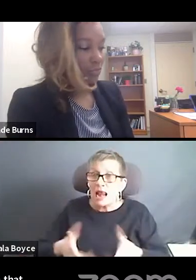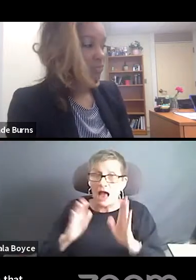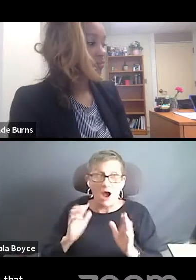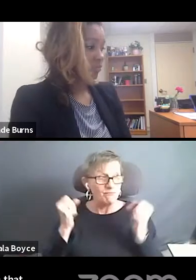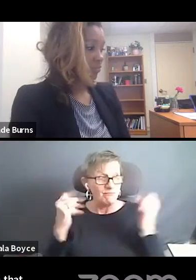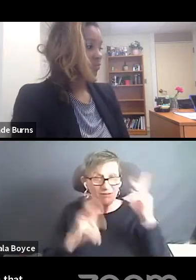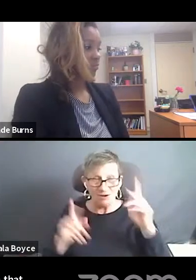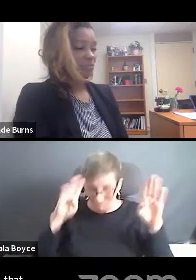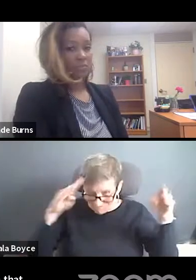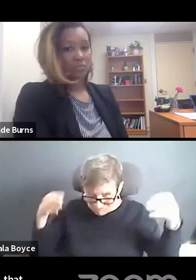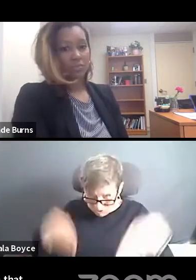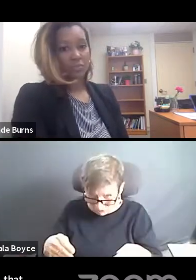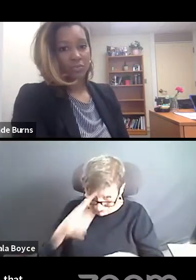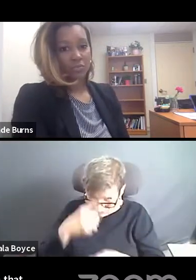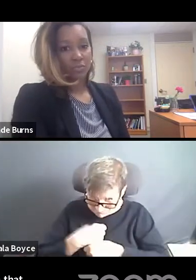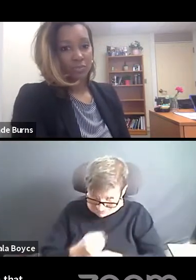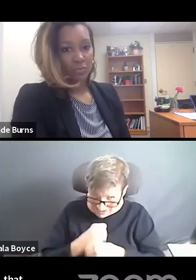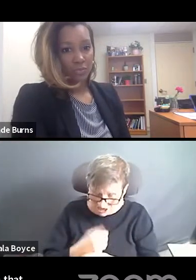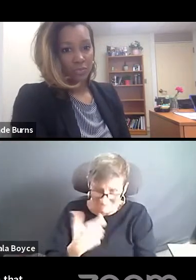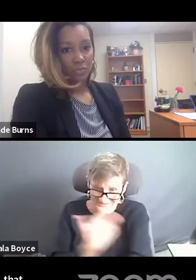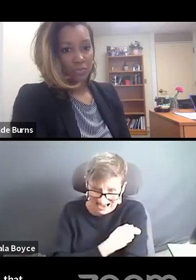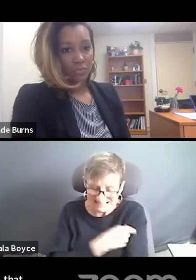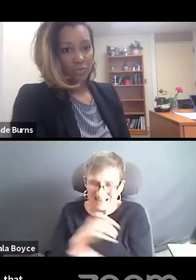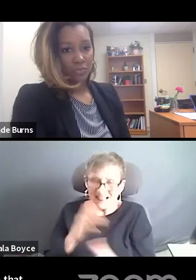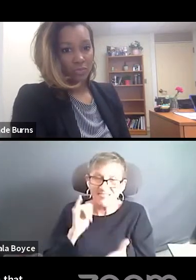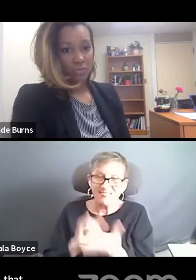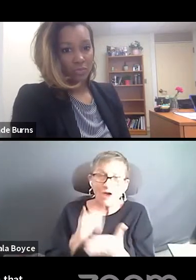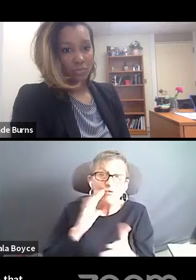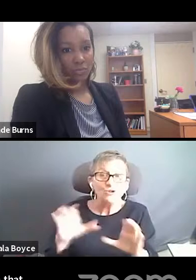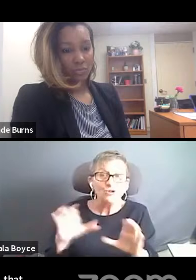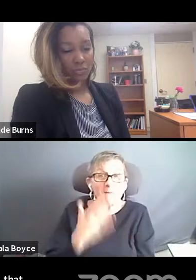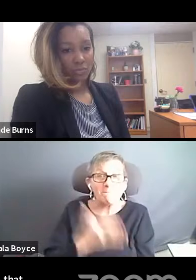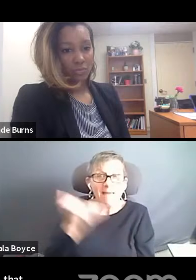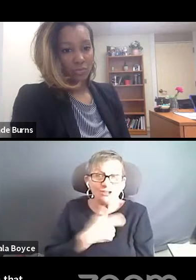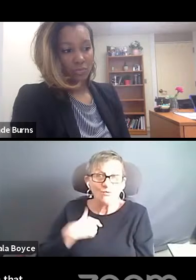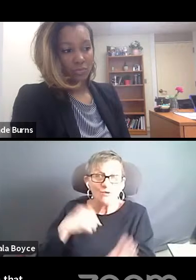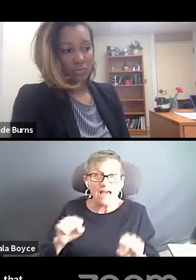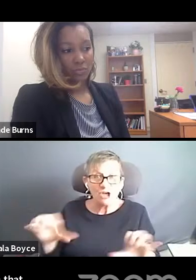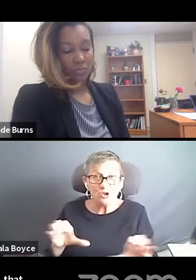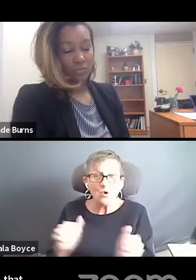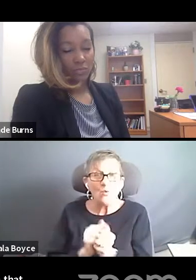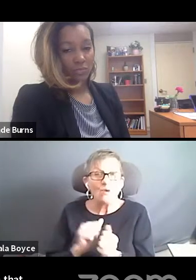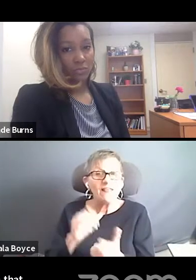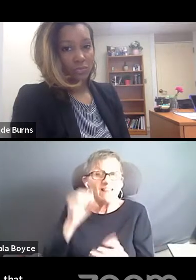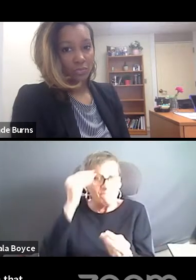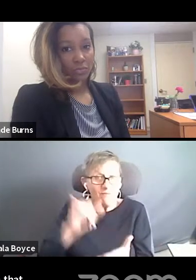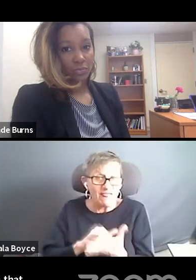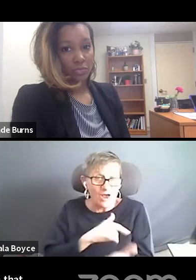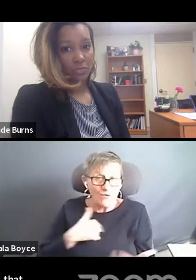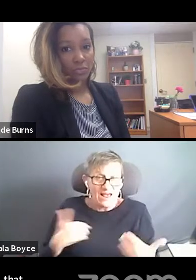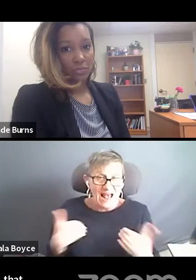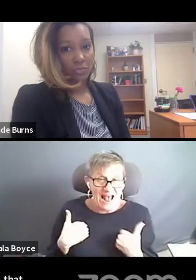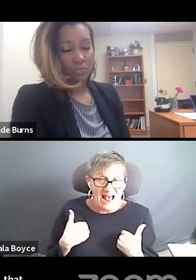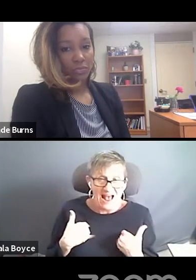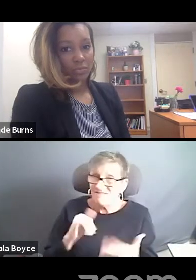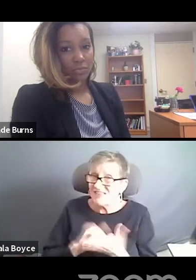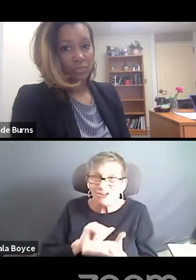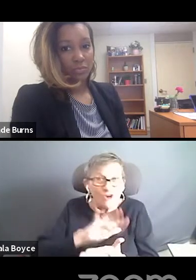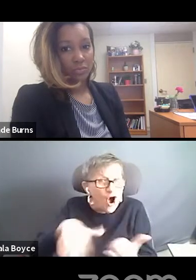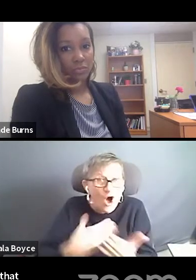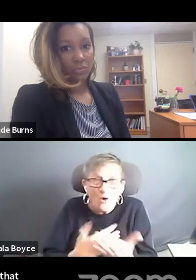a vaccine that is going to do the best that we can do with the information that we have, which is all we ever do in